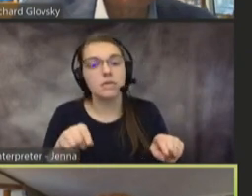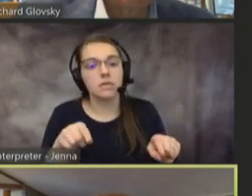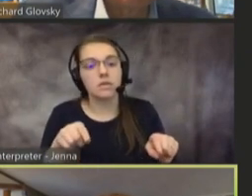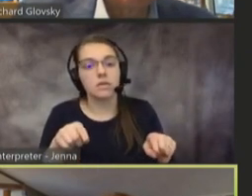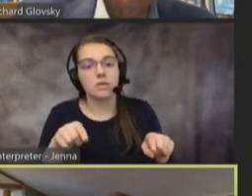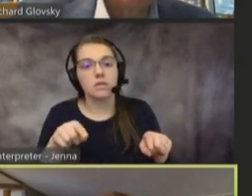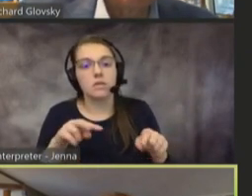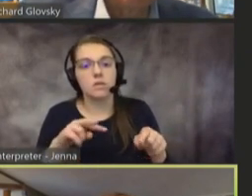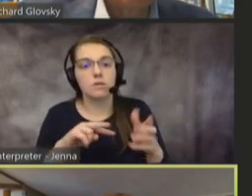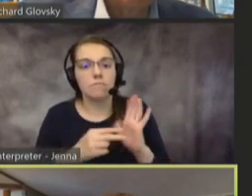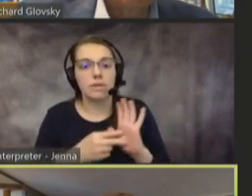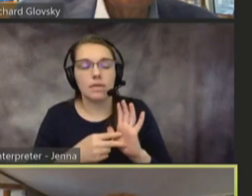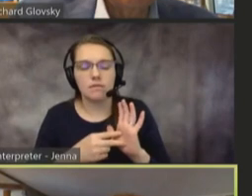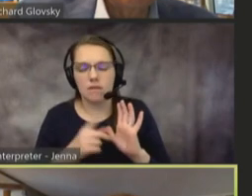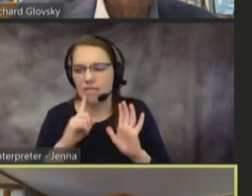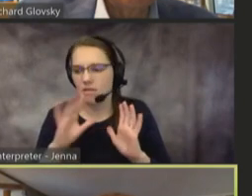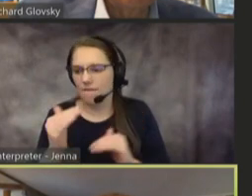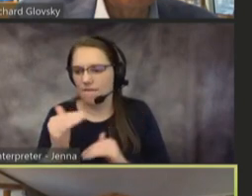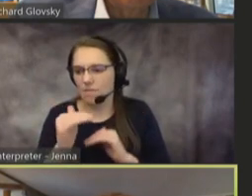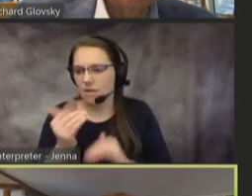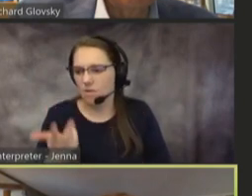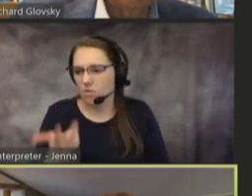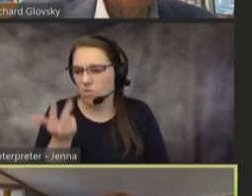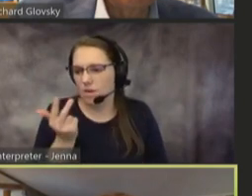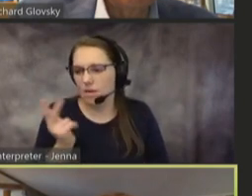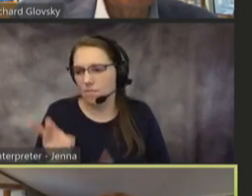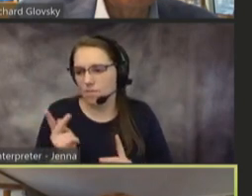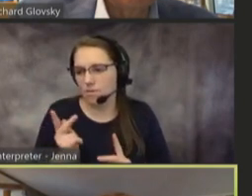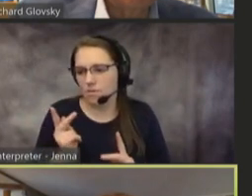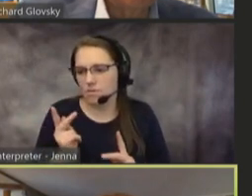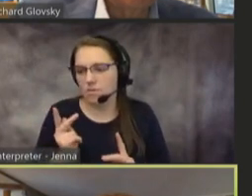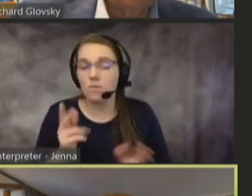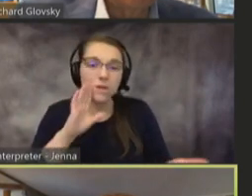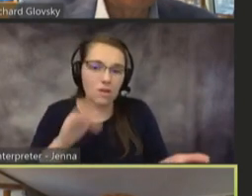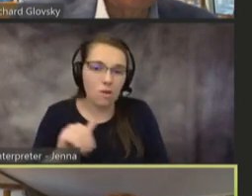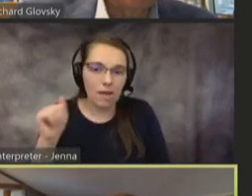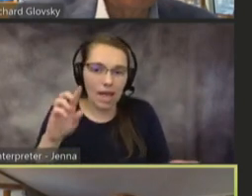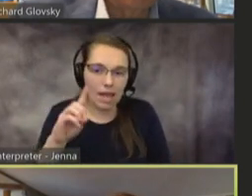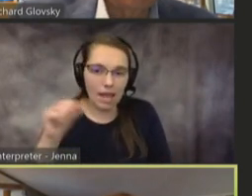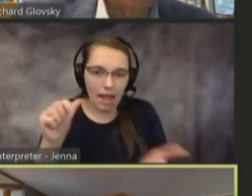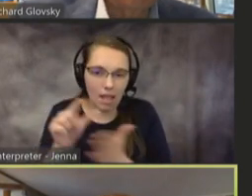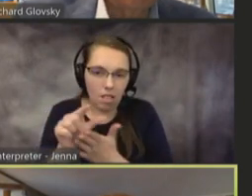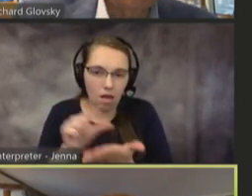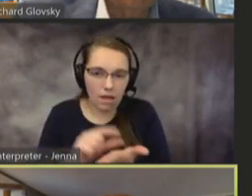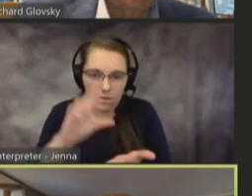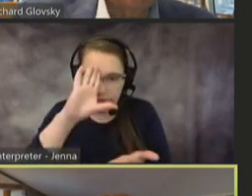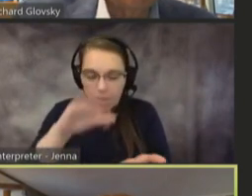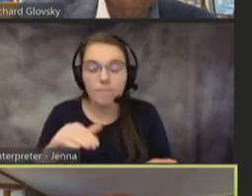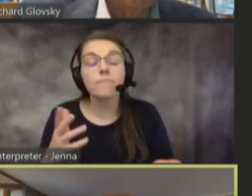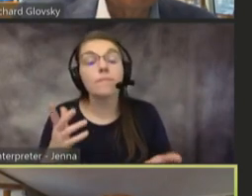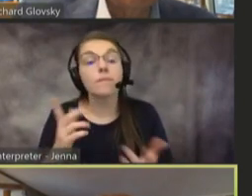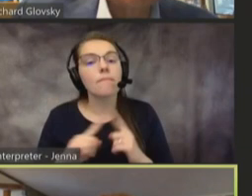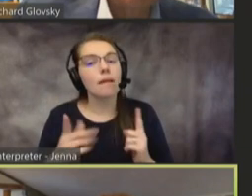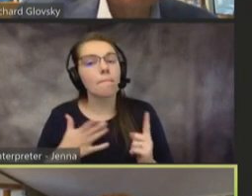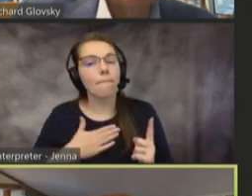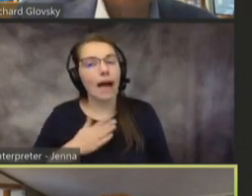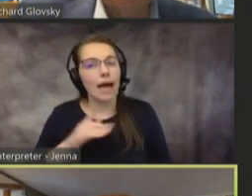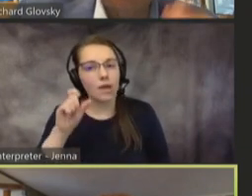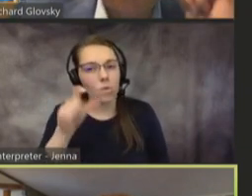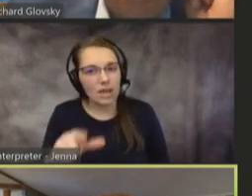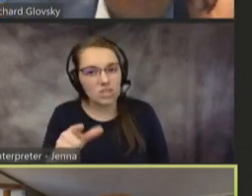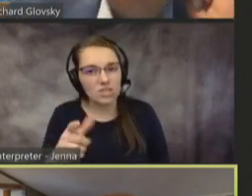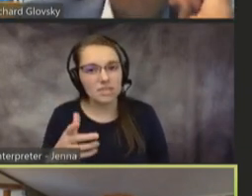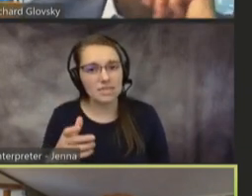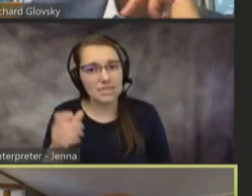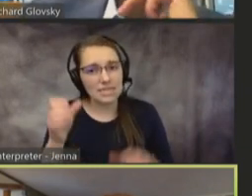you can only have whatever three people go with you. We all know the ADA laws. But my question is can we get